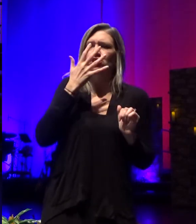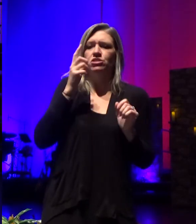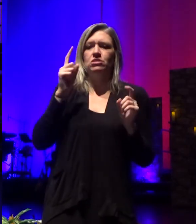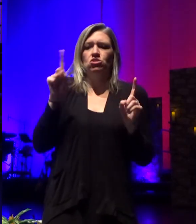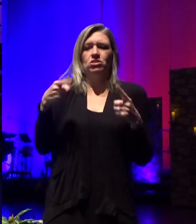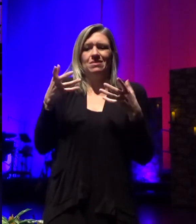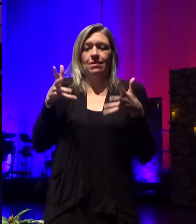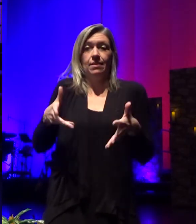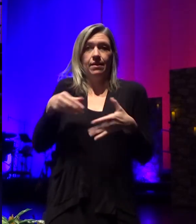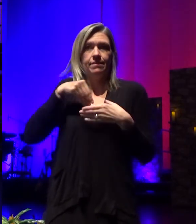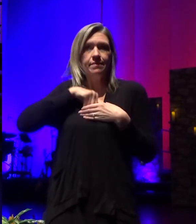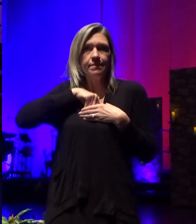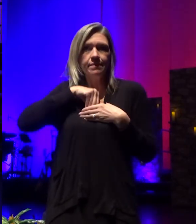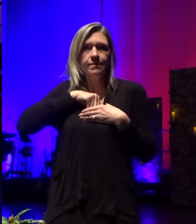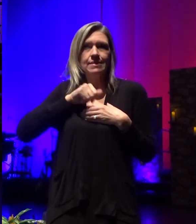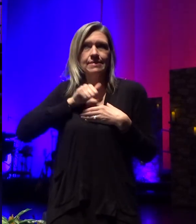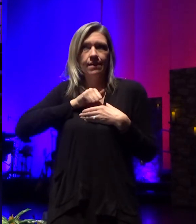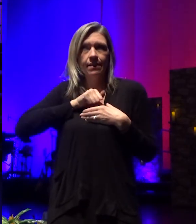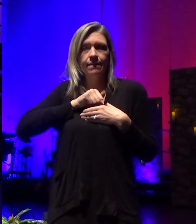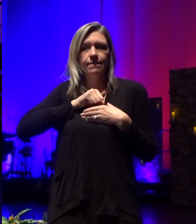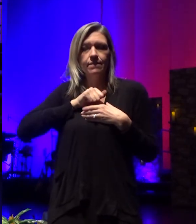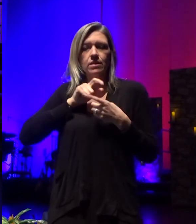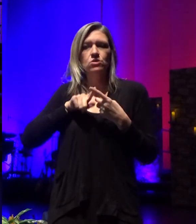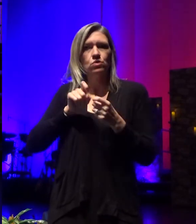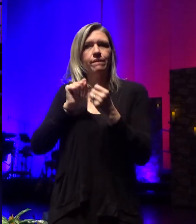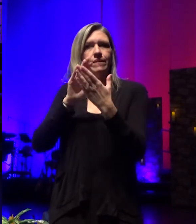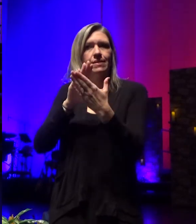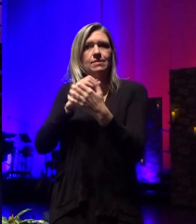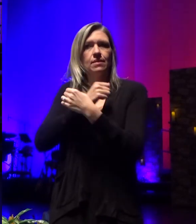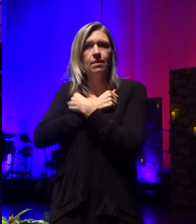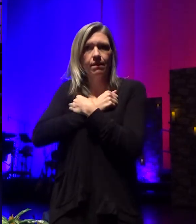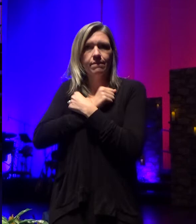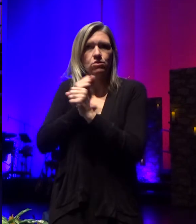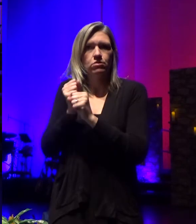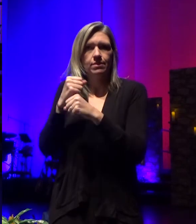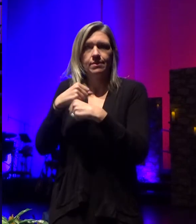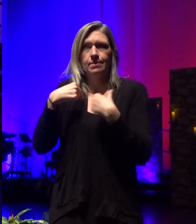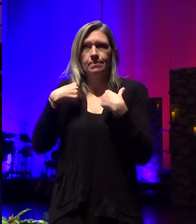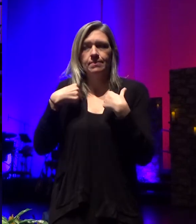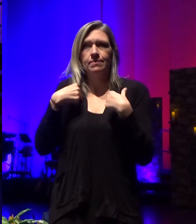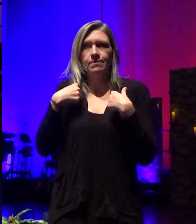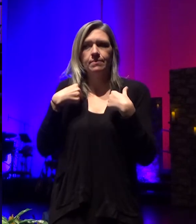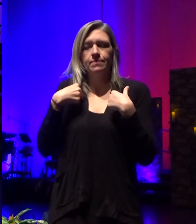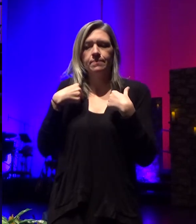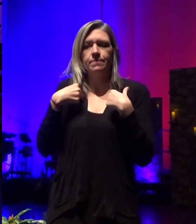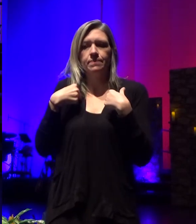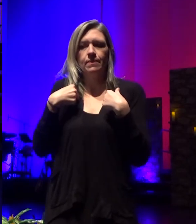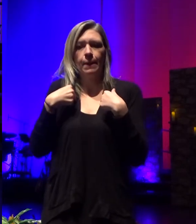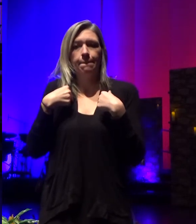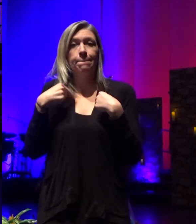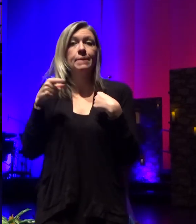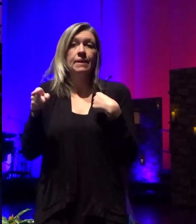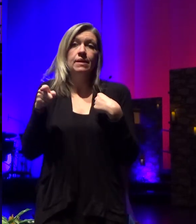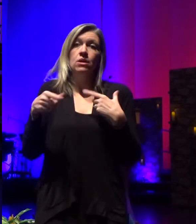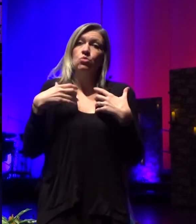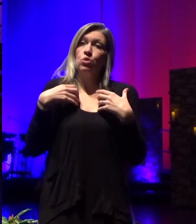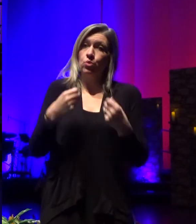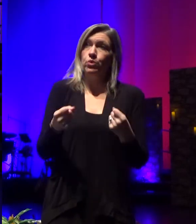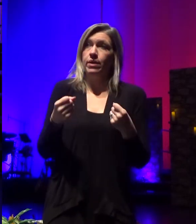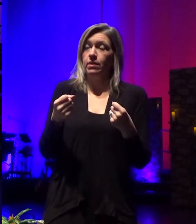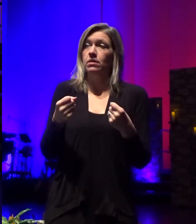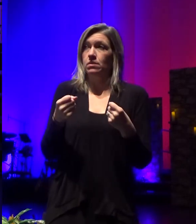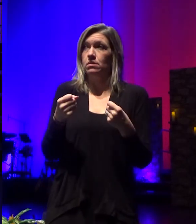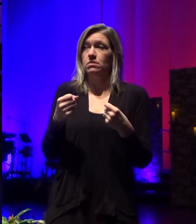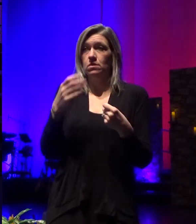self to face the love that had created me. Now, he recuperated, I will tell